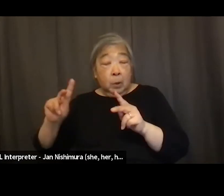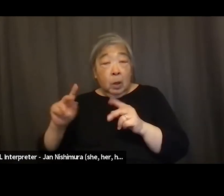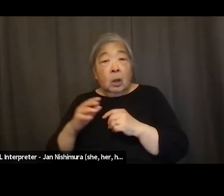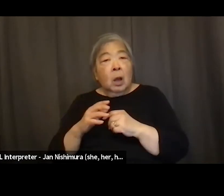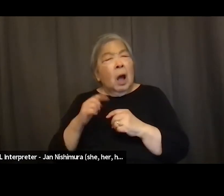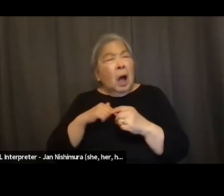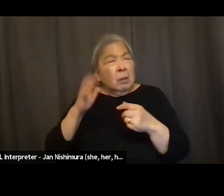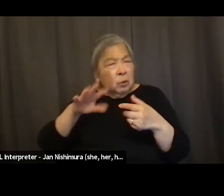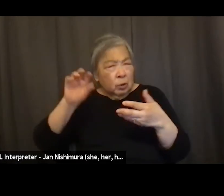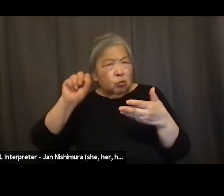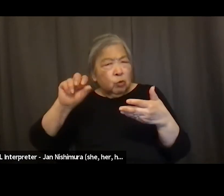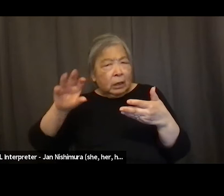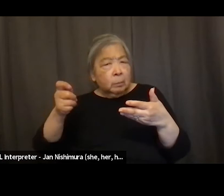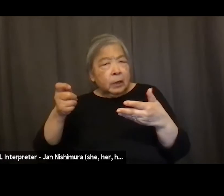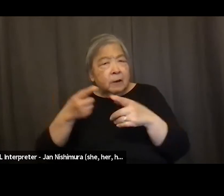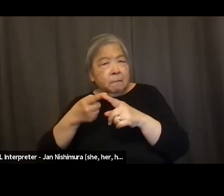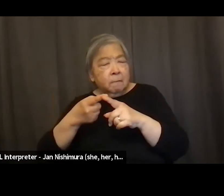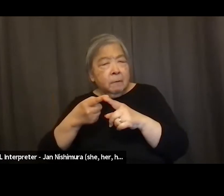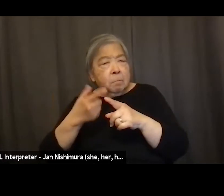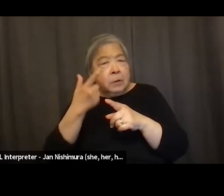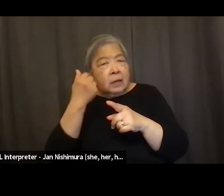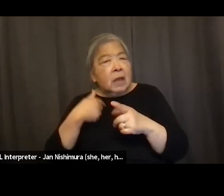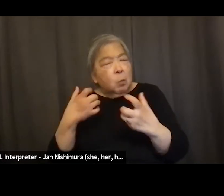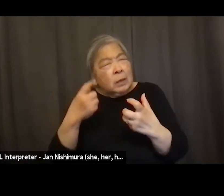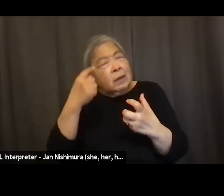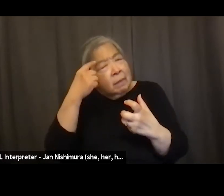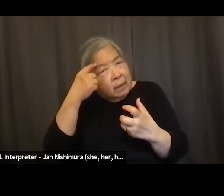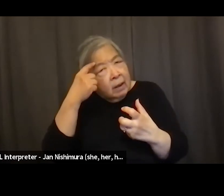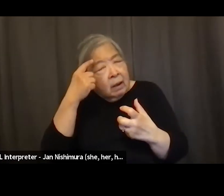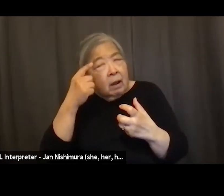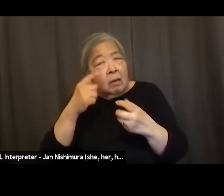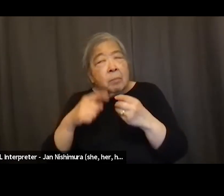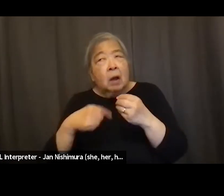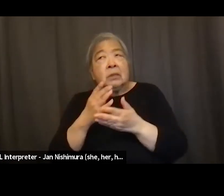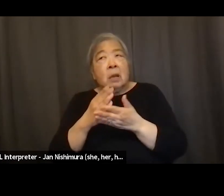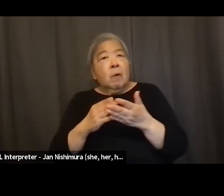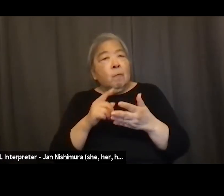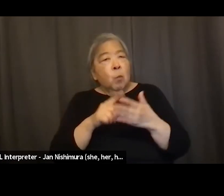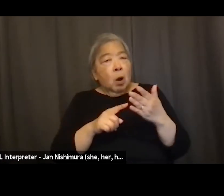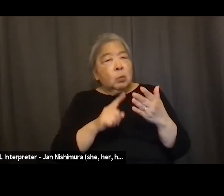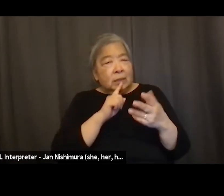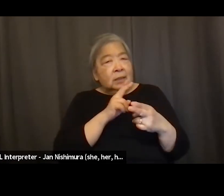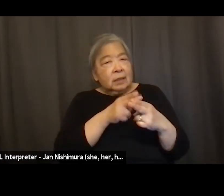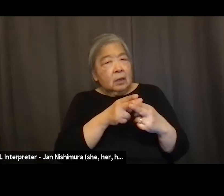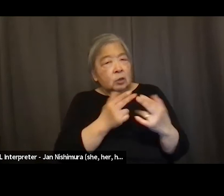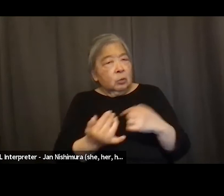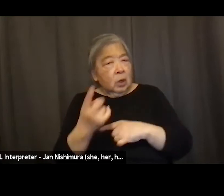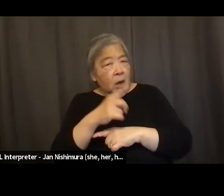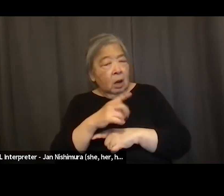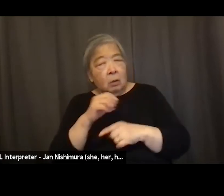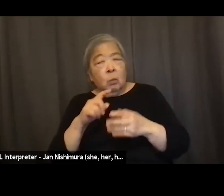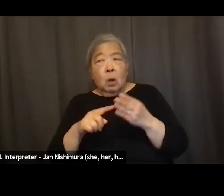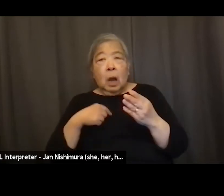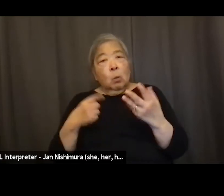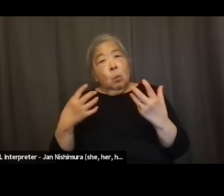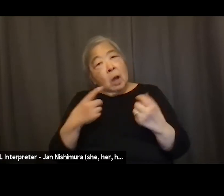a little bit from my book because I wanted to think a little bit alongside some of what was said today and some of what I wanted